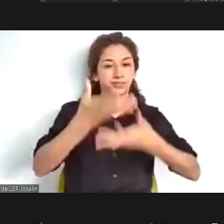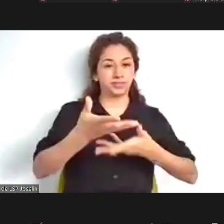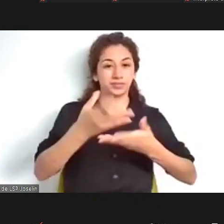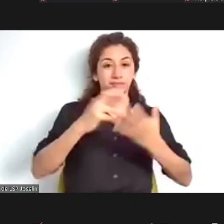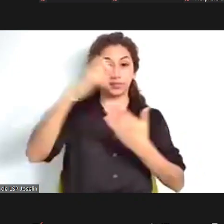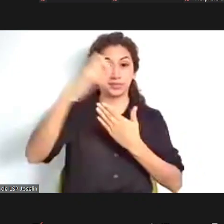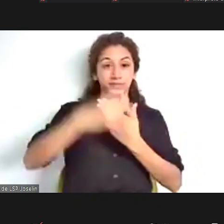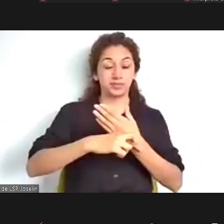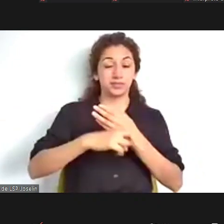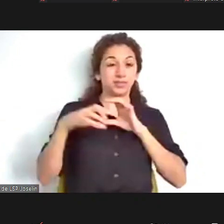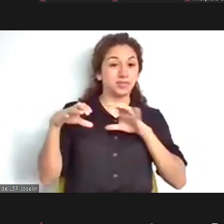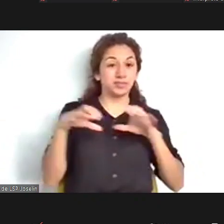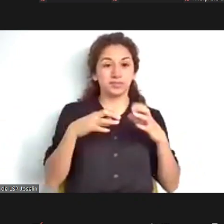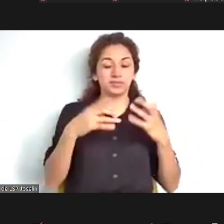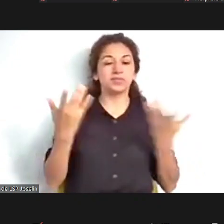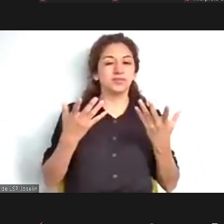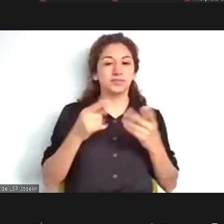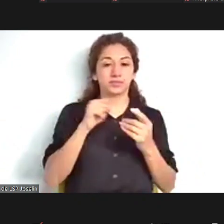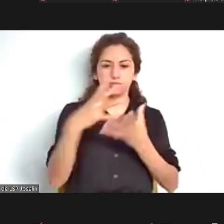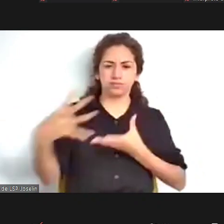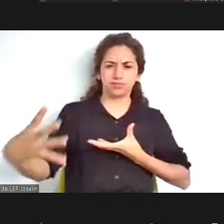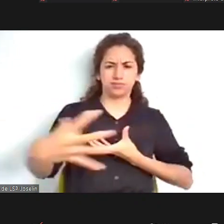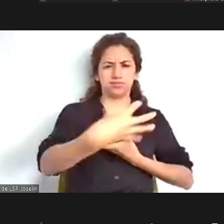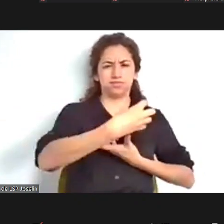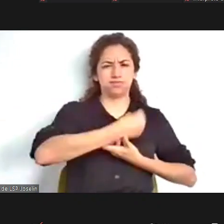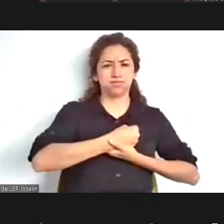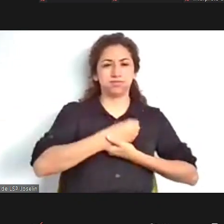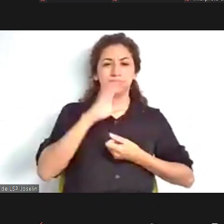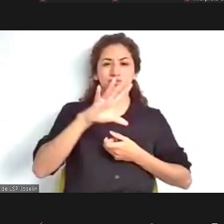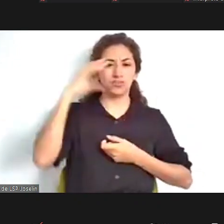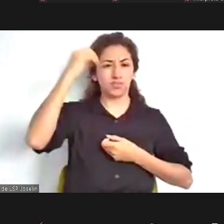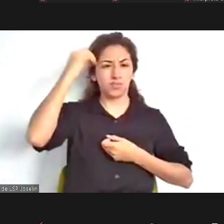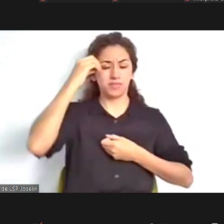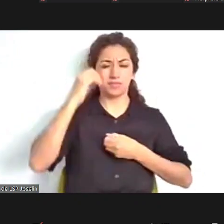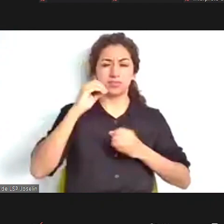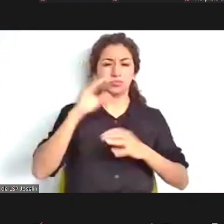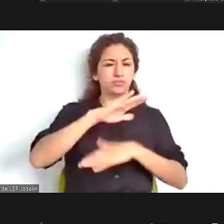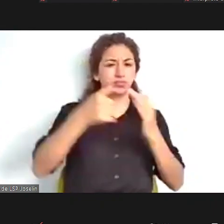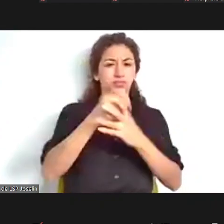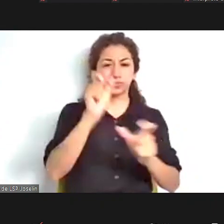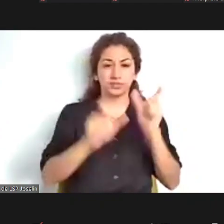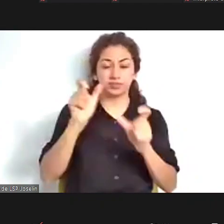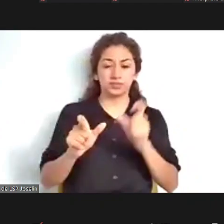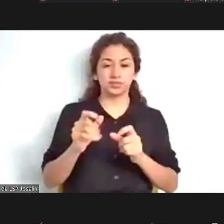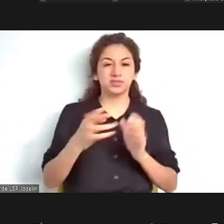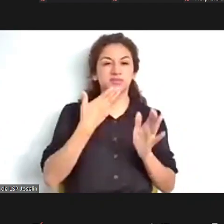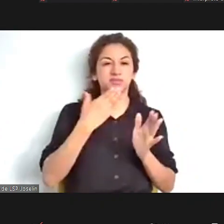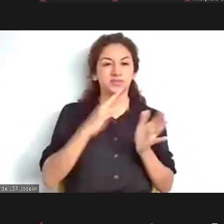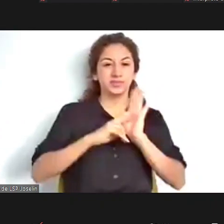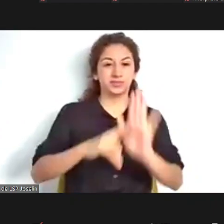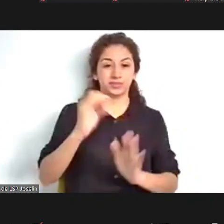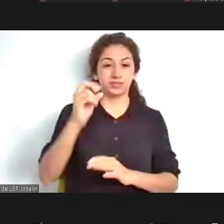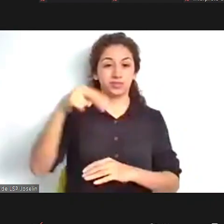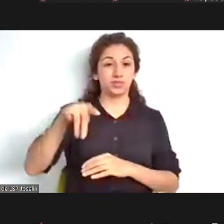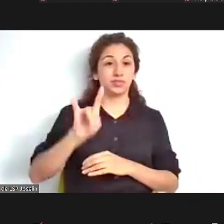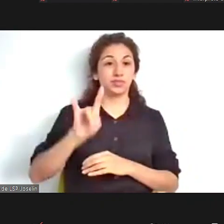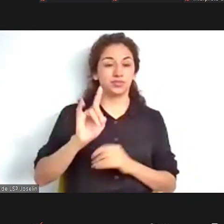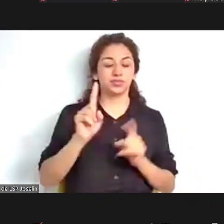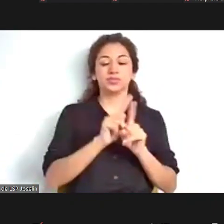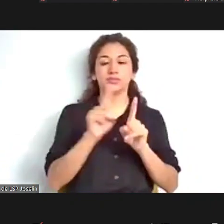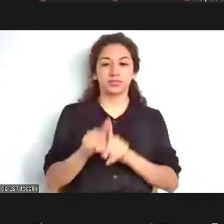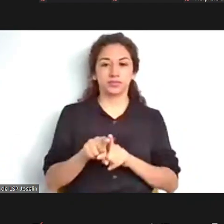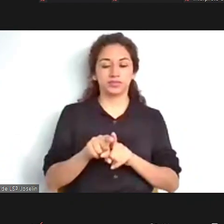pandemic i am very pleased to know that the national plan acknowledge many of the observations and